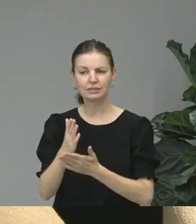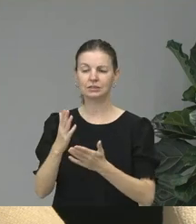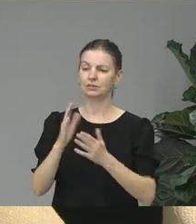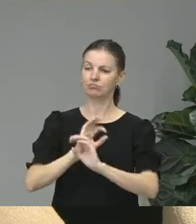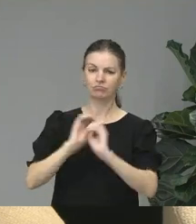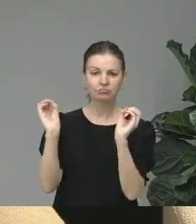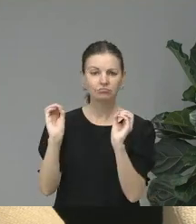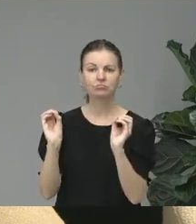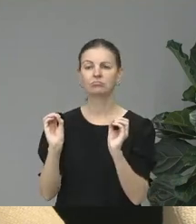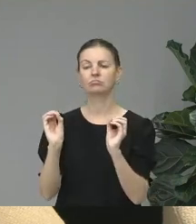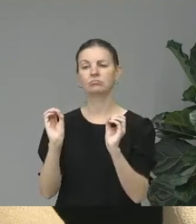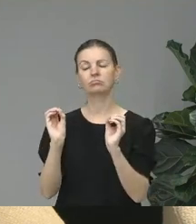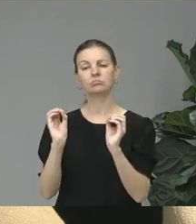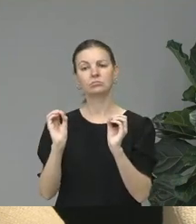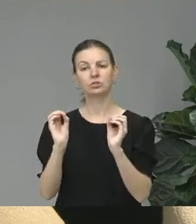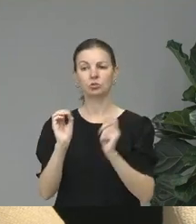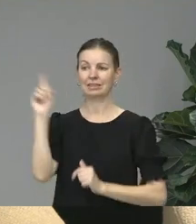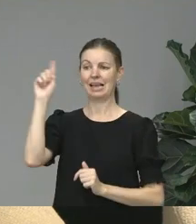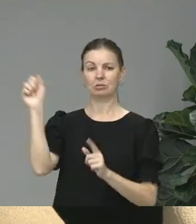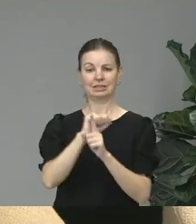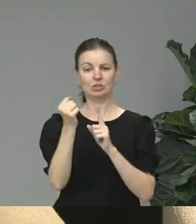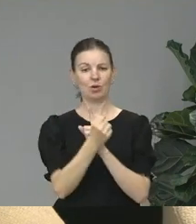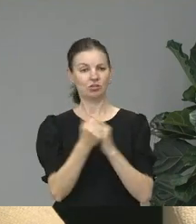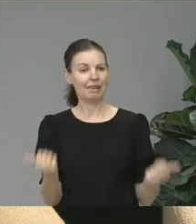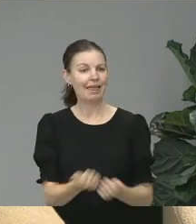respected. So the status quo is not enough. And